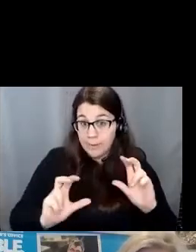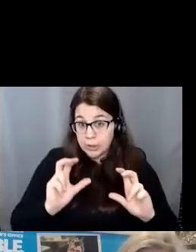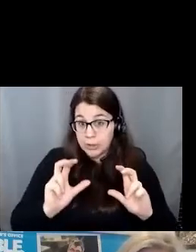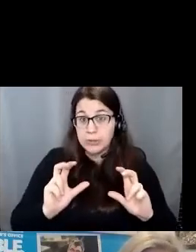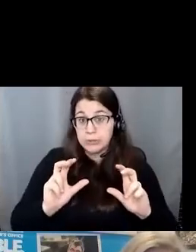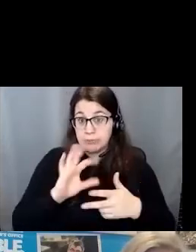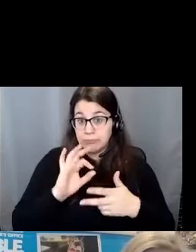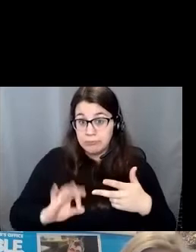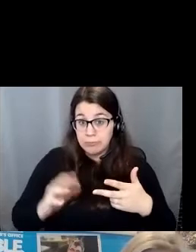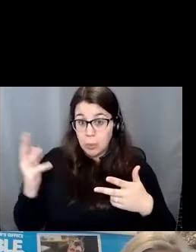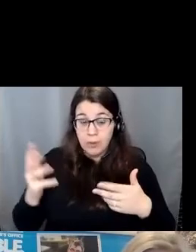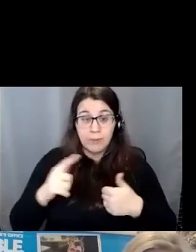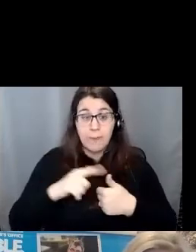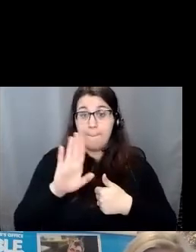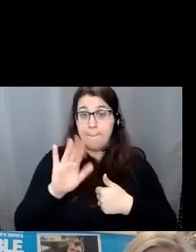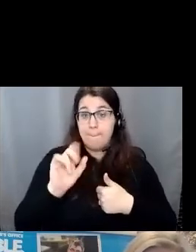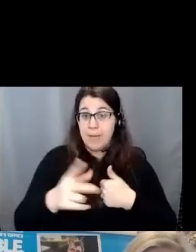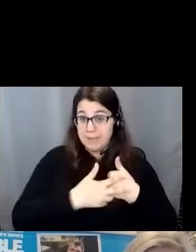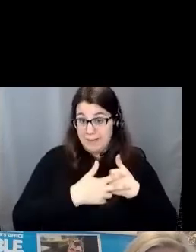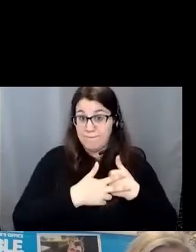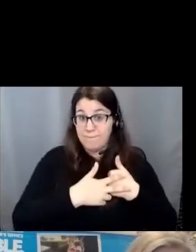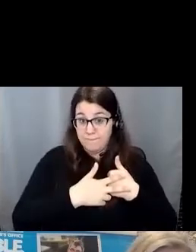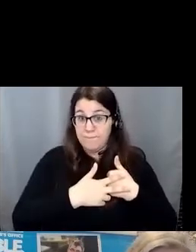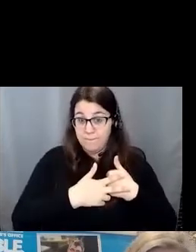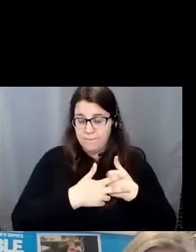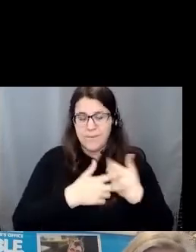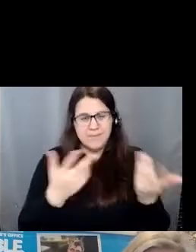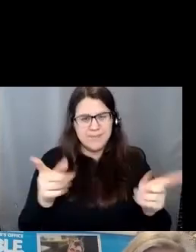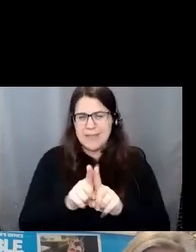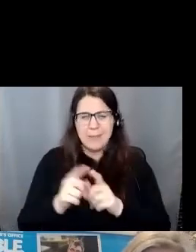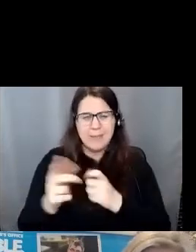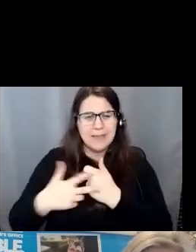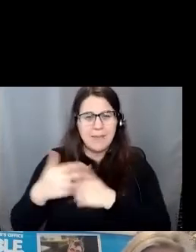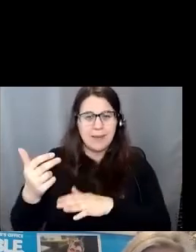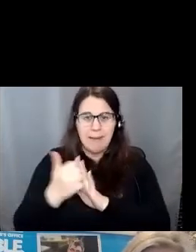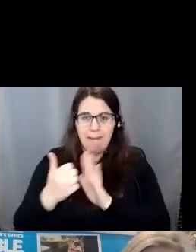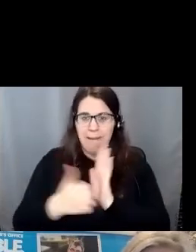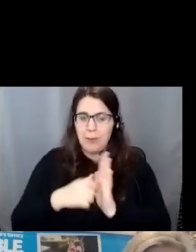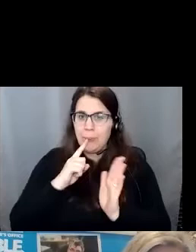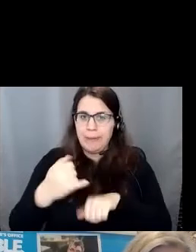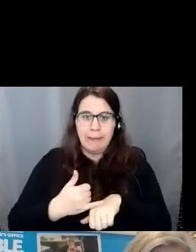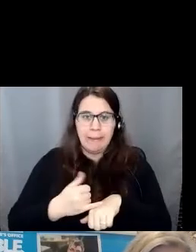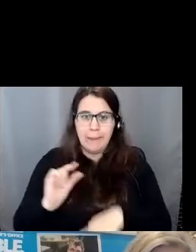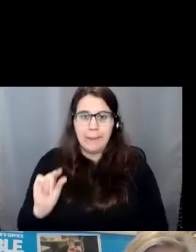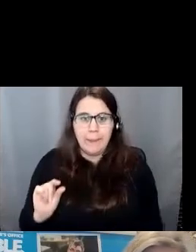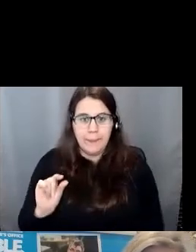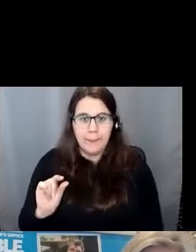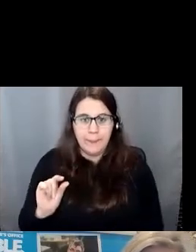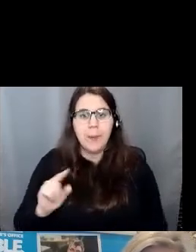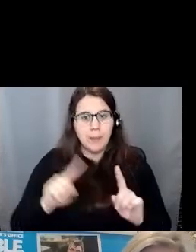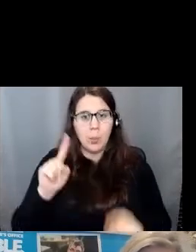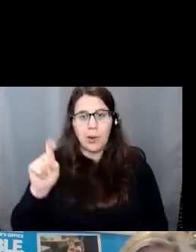account include the Bank Safe option. So just like a savings account, the earnings are very low, but it is a 100%